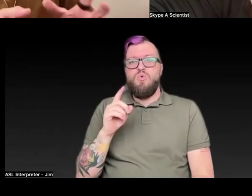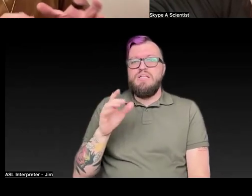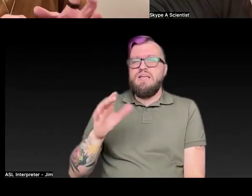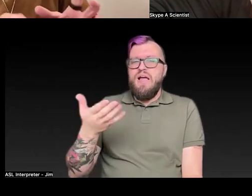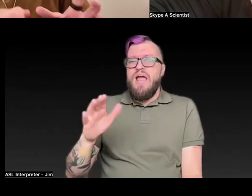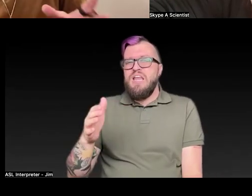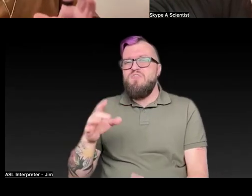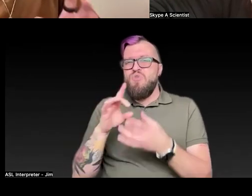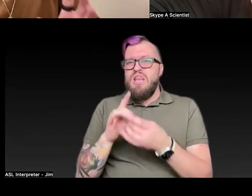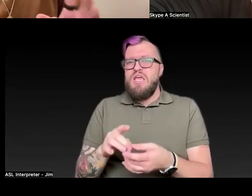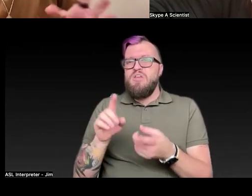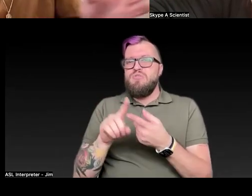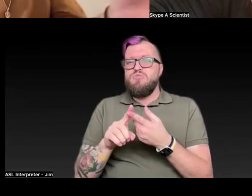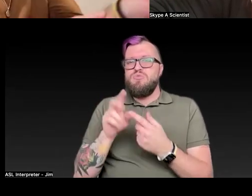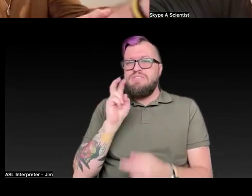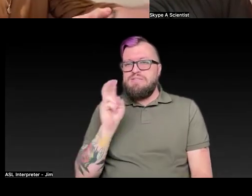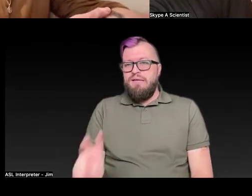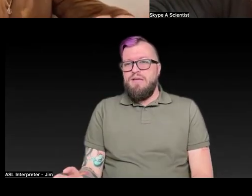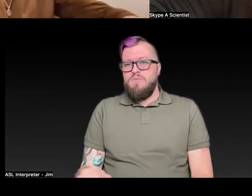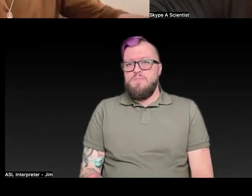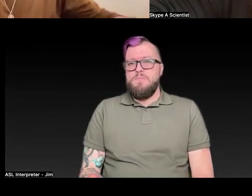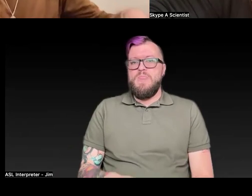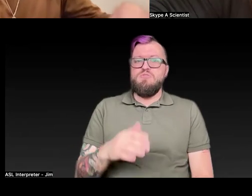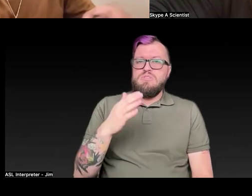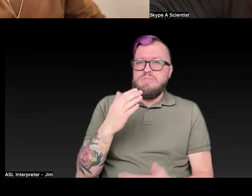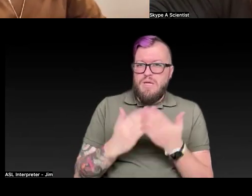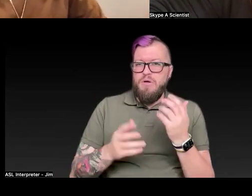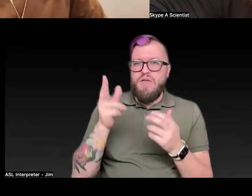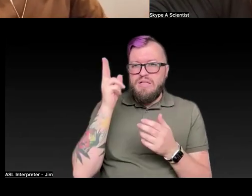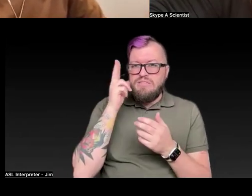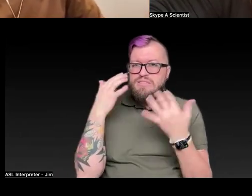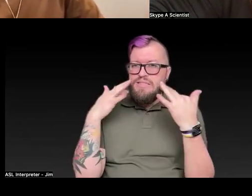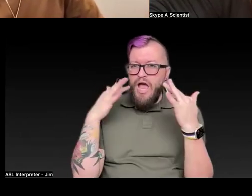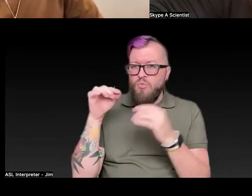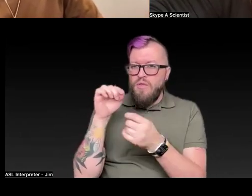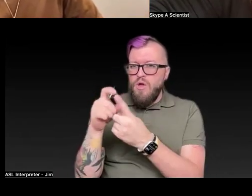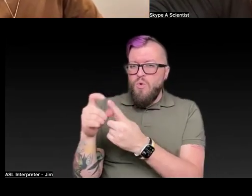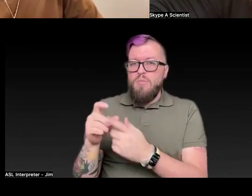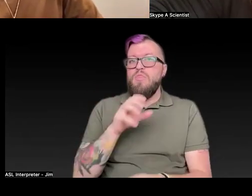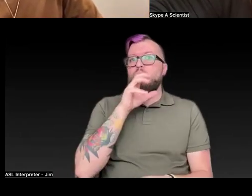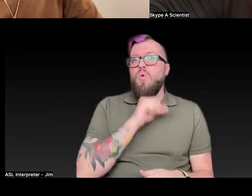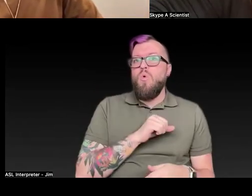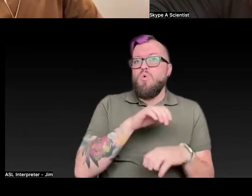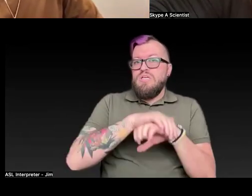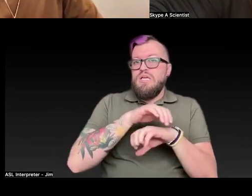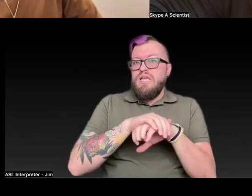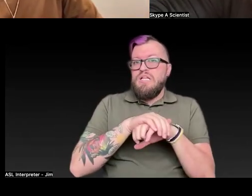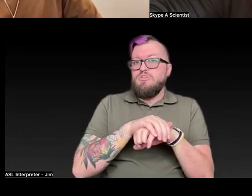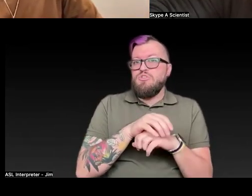eel sound in anguilla, and so that's quite possible. Also, the Old English word for water is